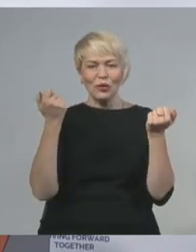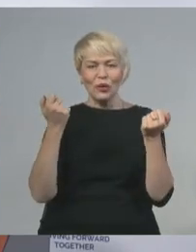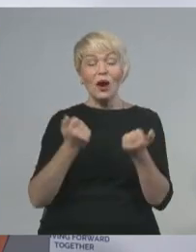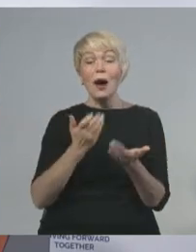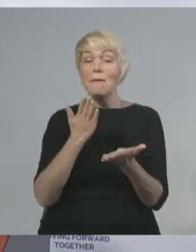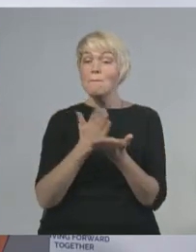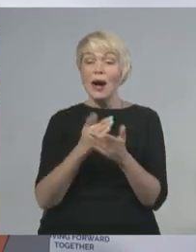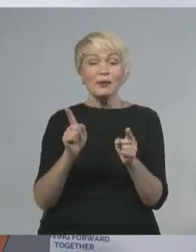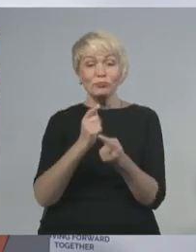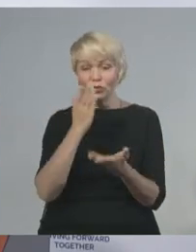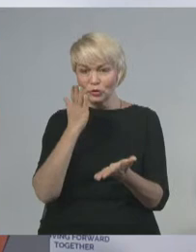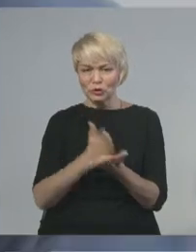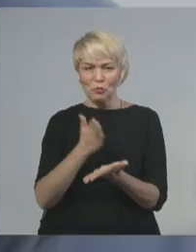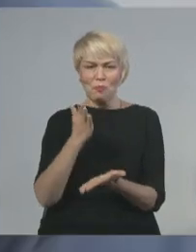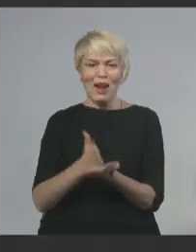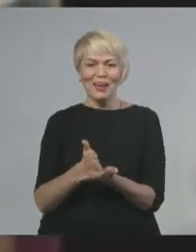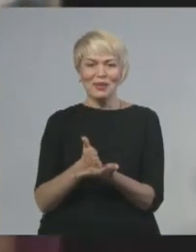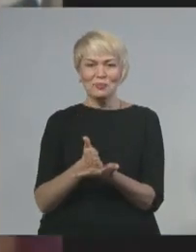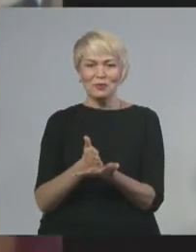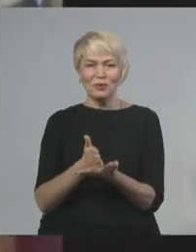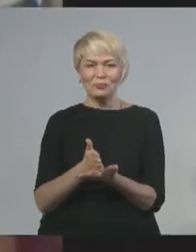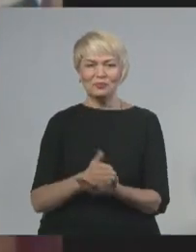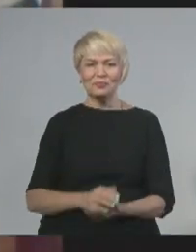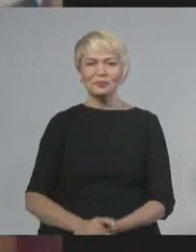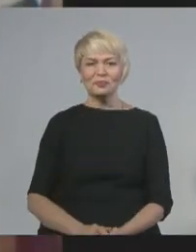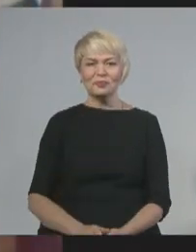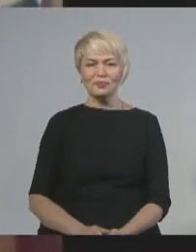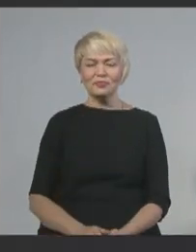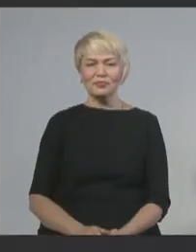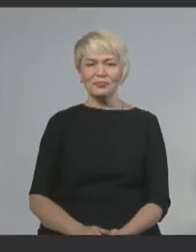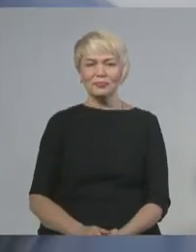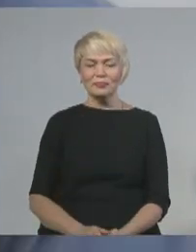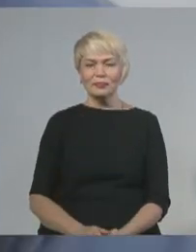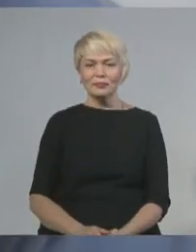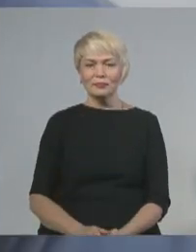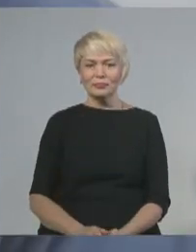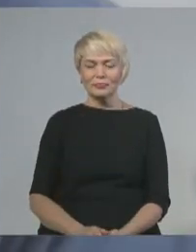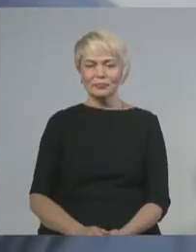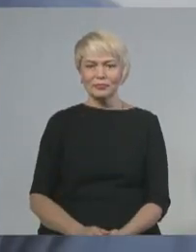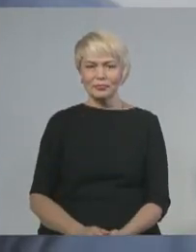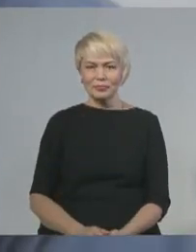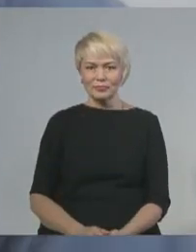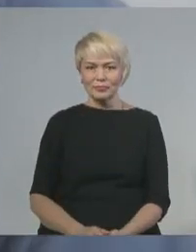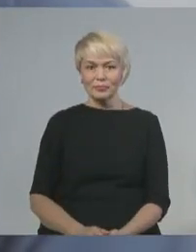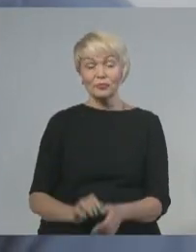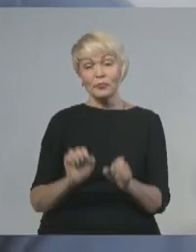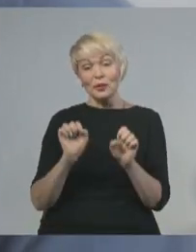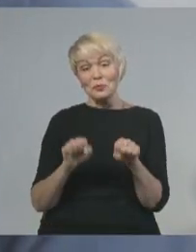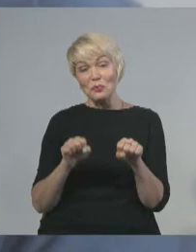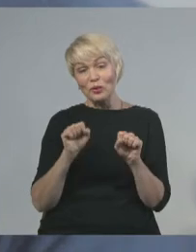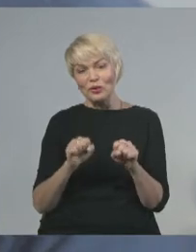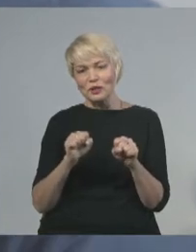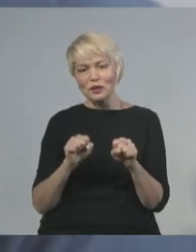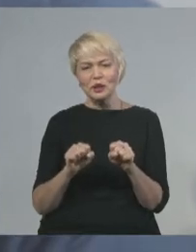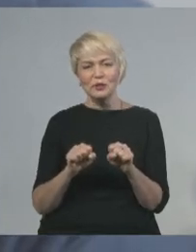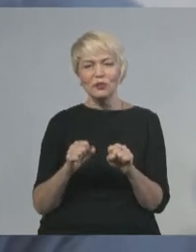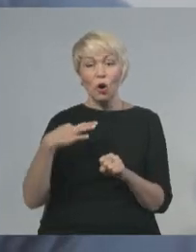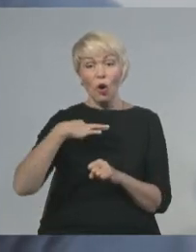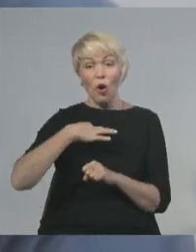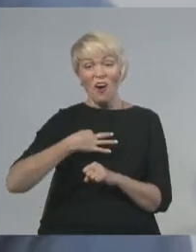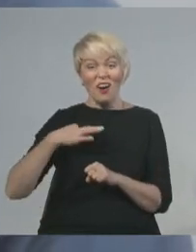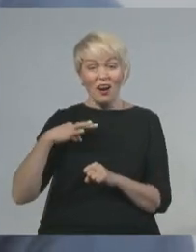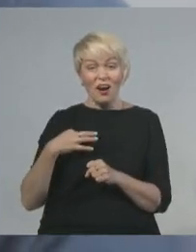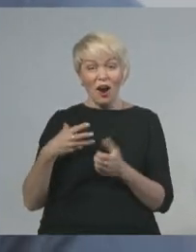see let me ask you maybe they're just maybe they're just uh just um uh tired and hopefully this is spreading the